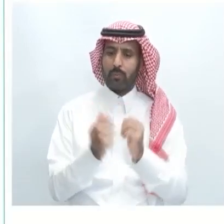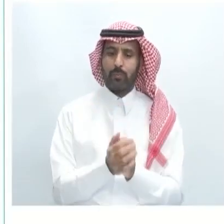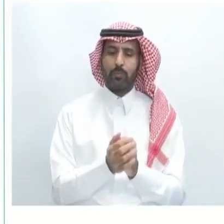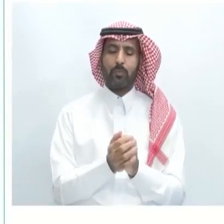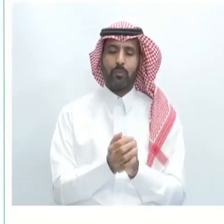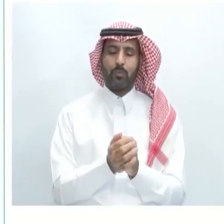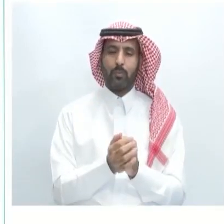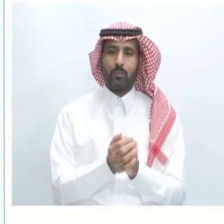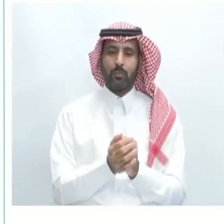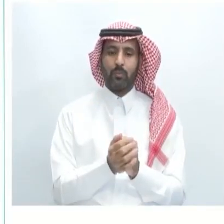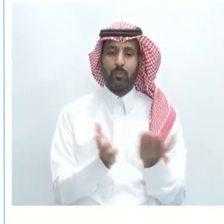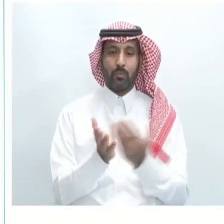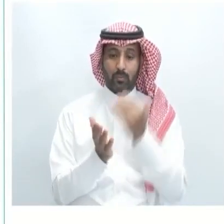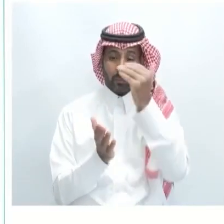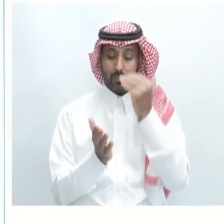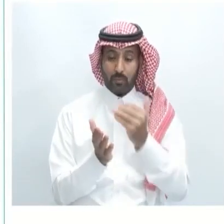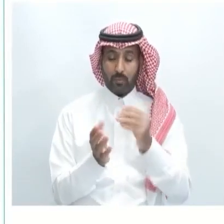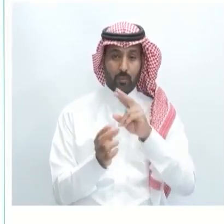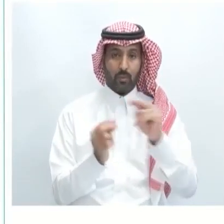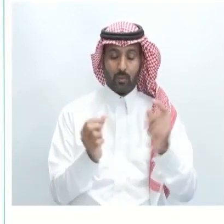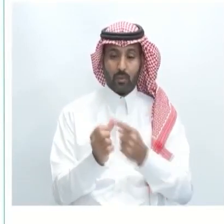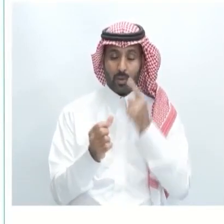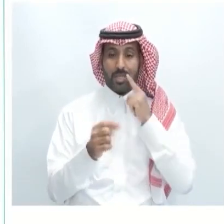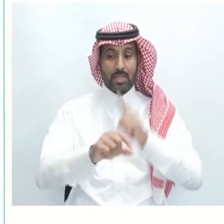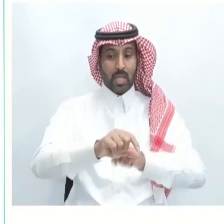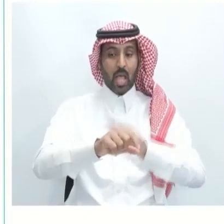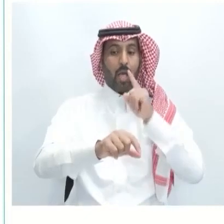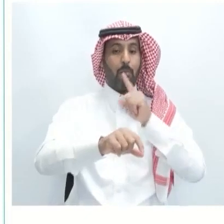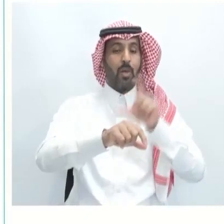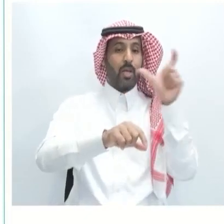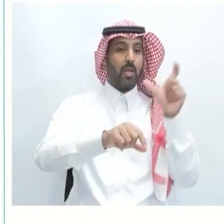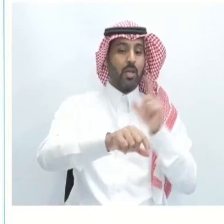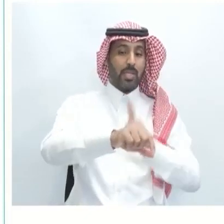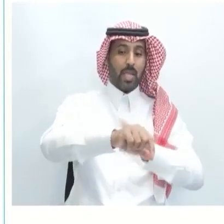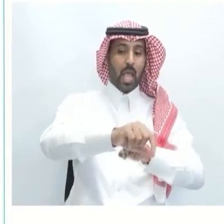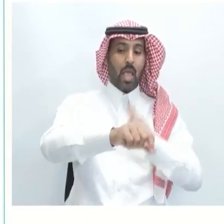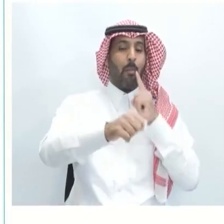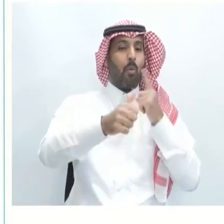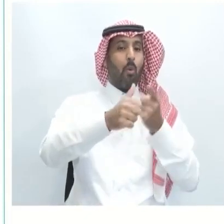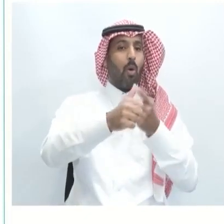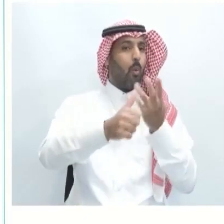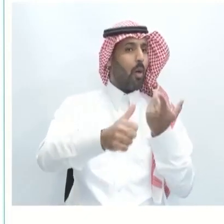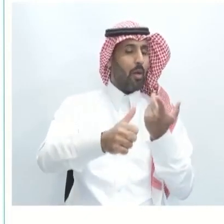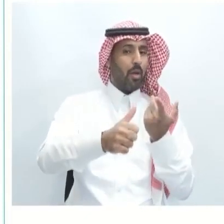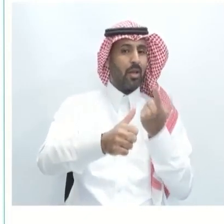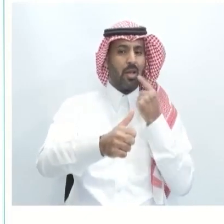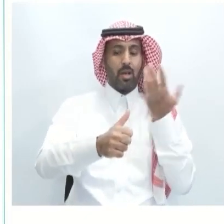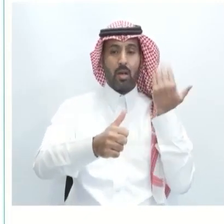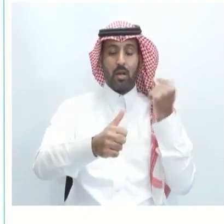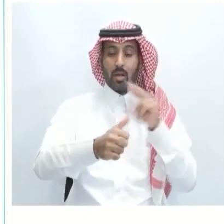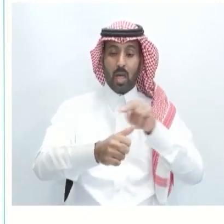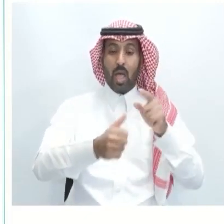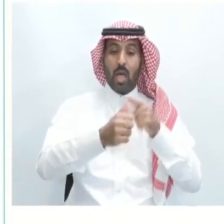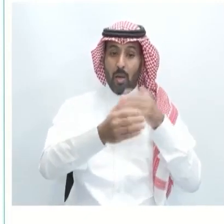smoother. Here are a few examples. Time transition words, so transition words about time. For example,